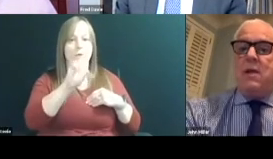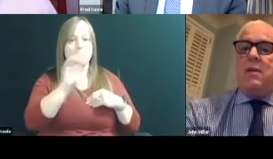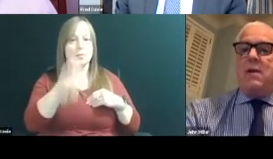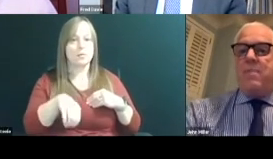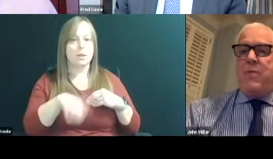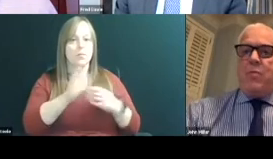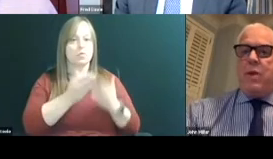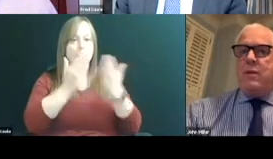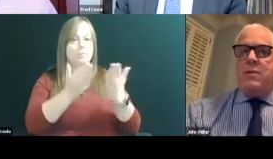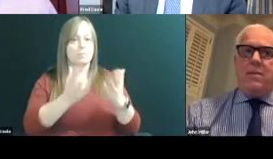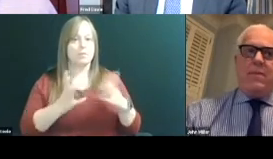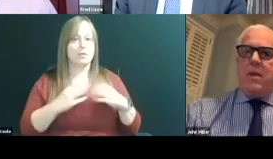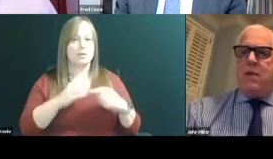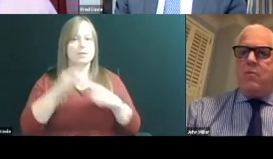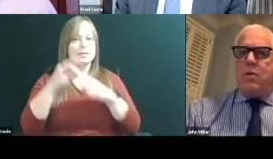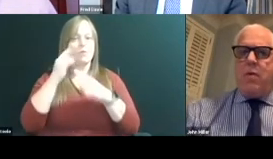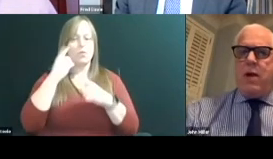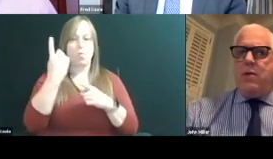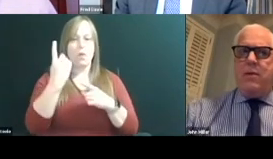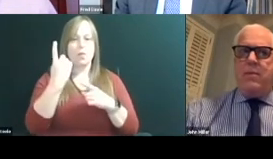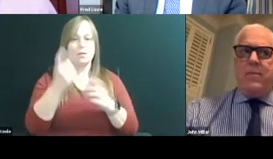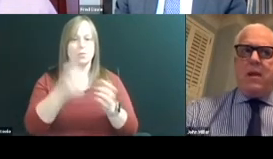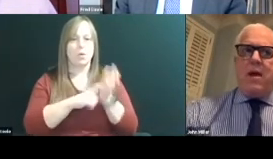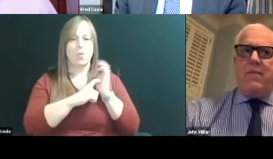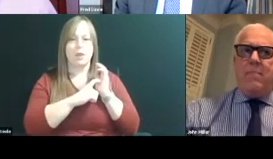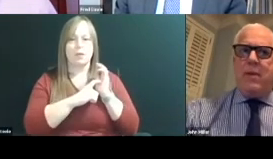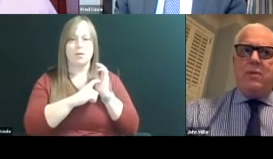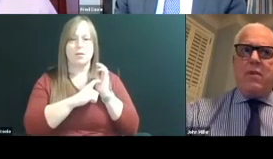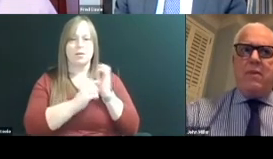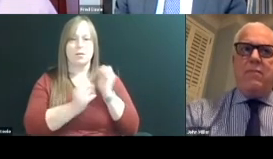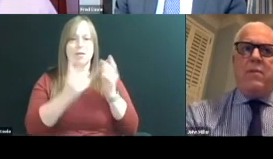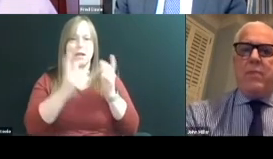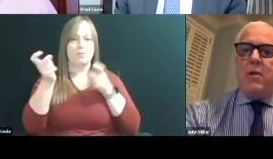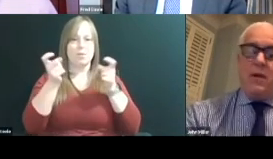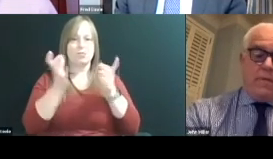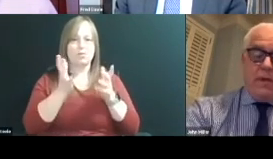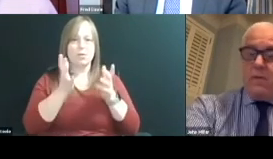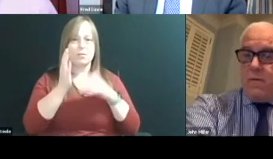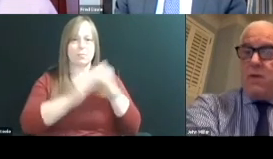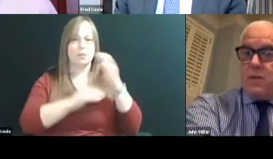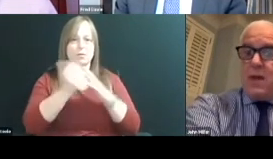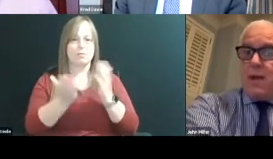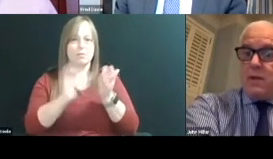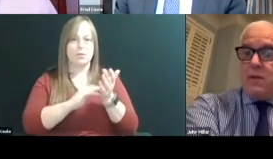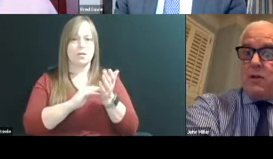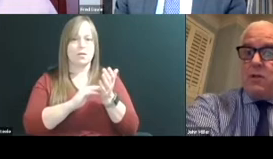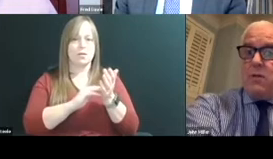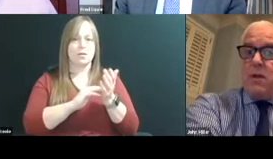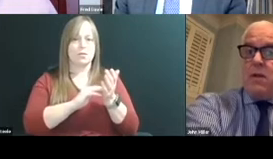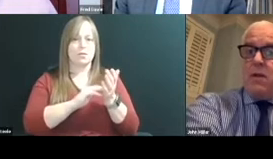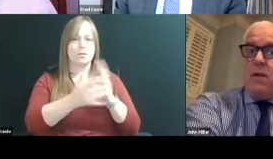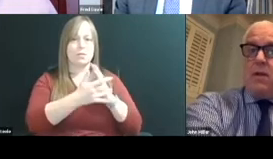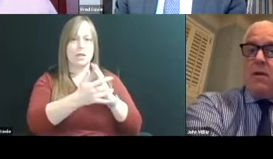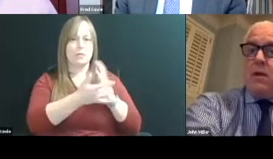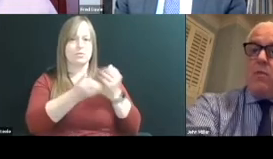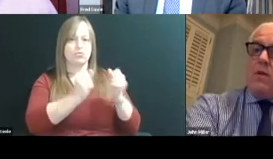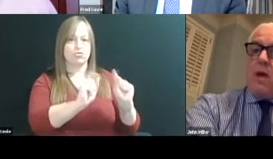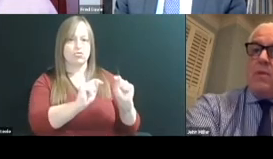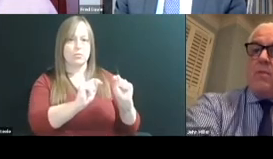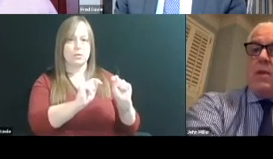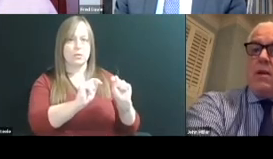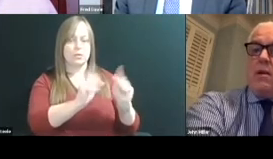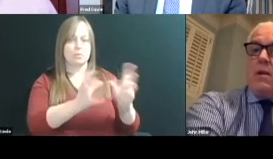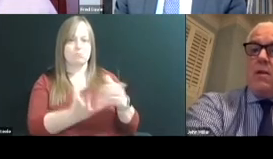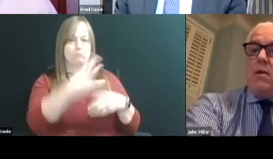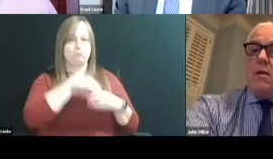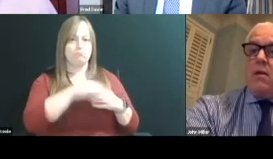recommendations, and except for the ones that require a lot of administrative rebuilding. As far as the tactics in the street, they were